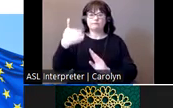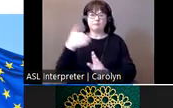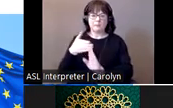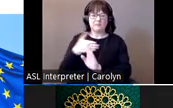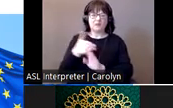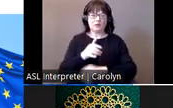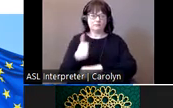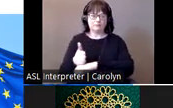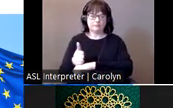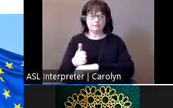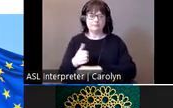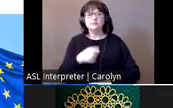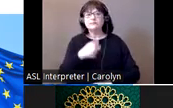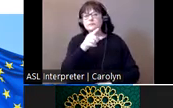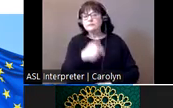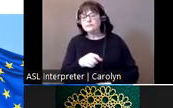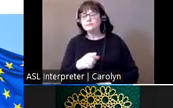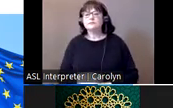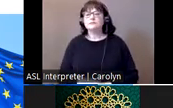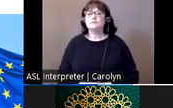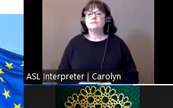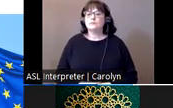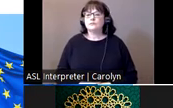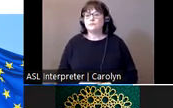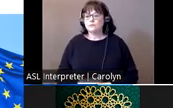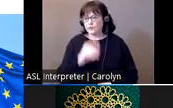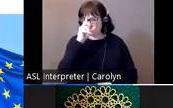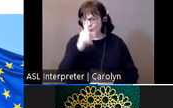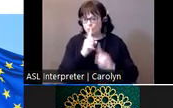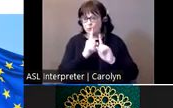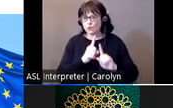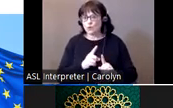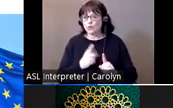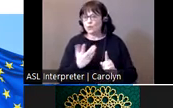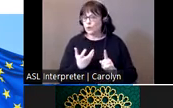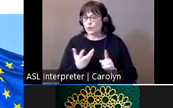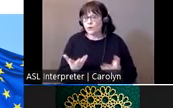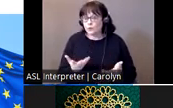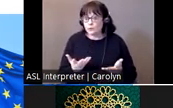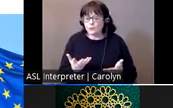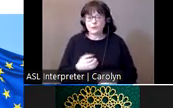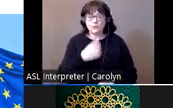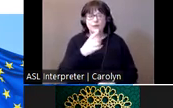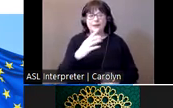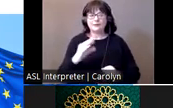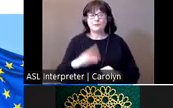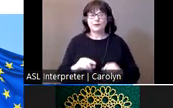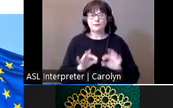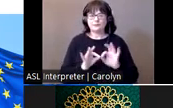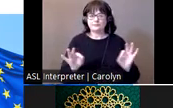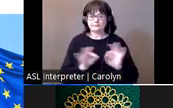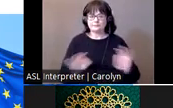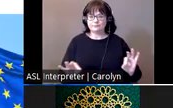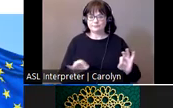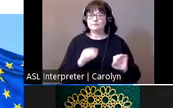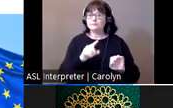of micro-credentials that they're trying to achieve. And their sort of purpose statement at the bottom that